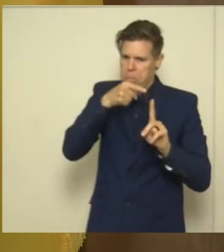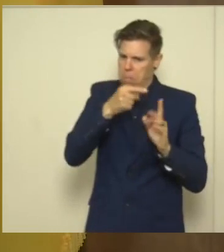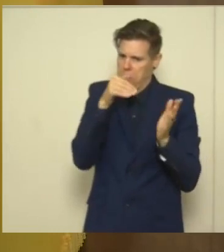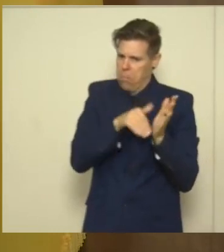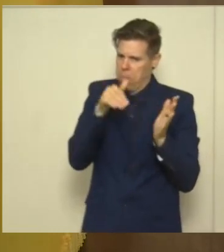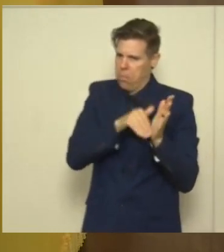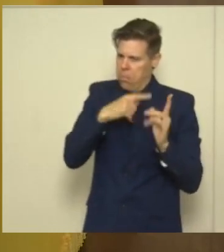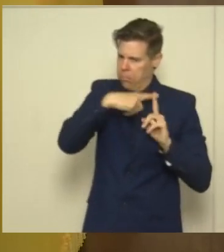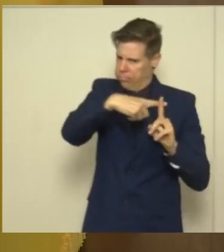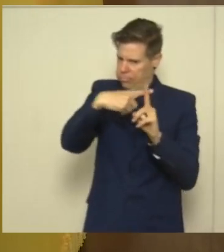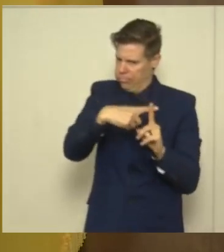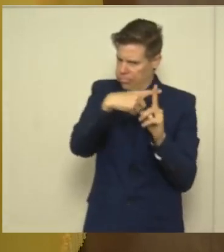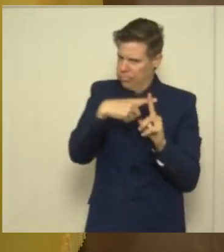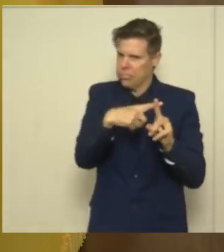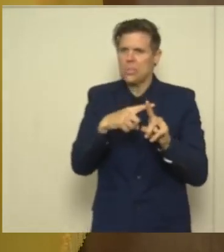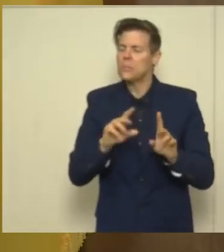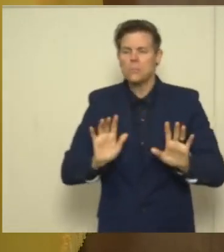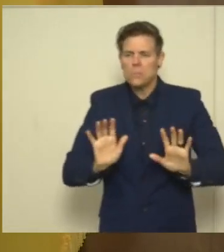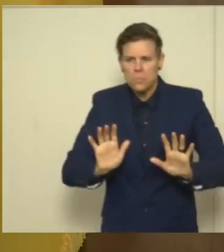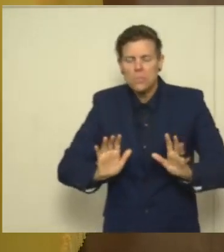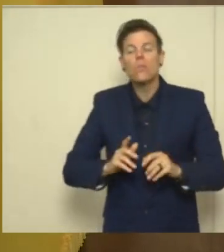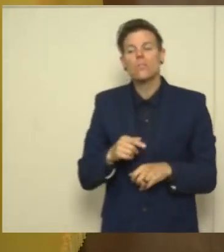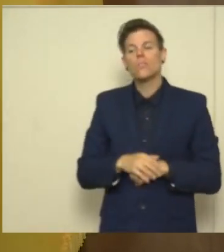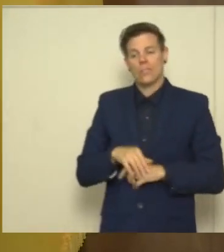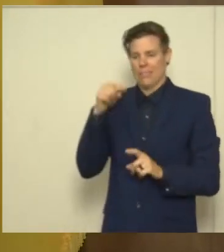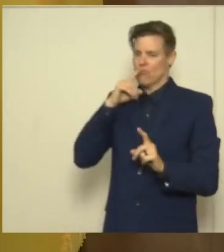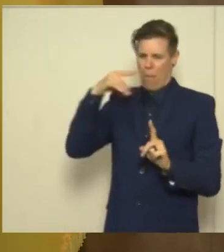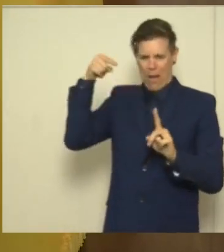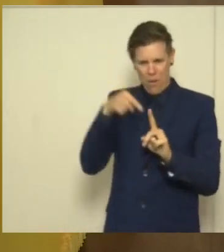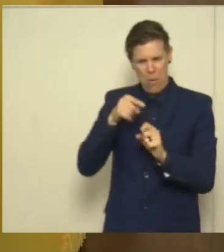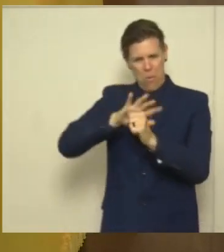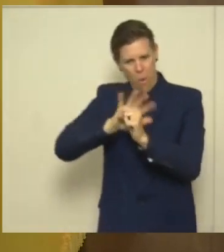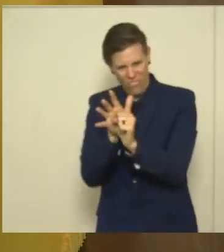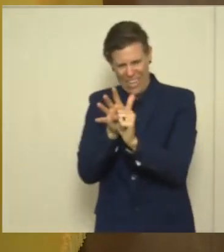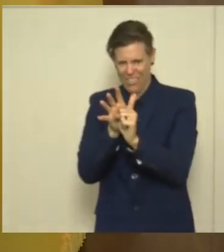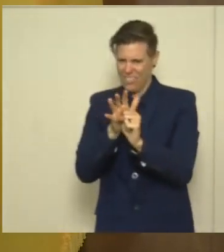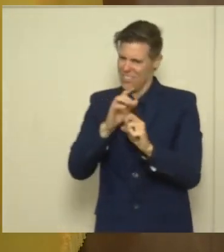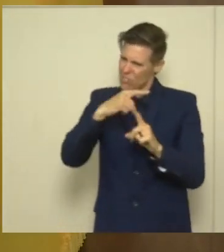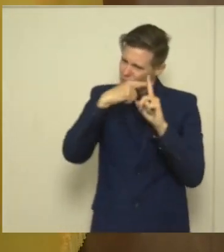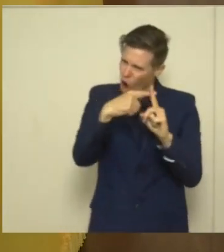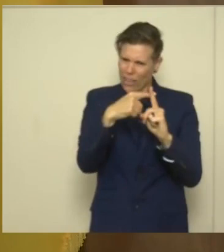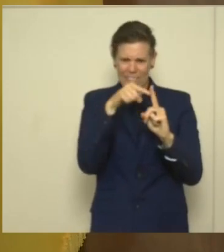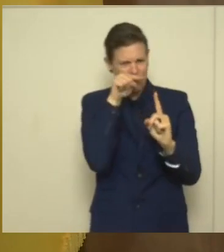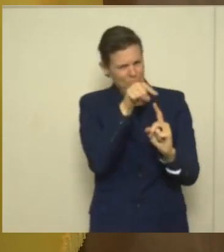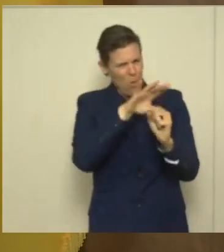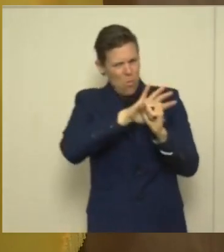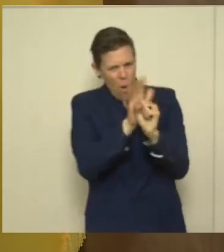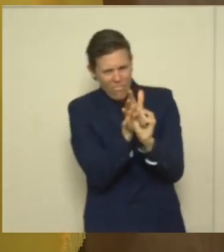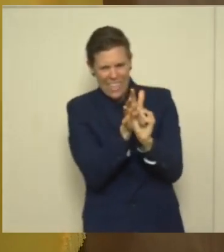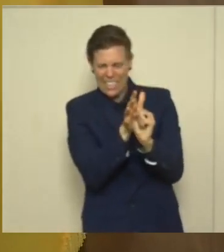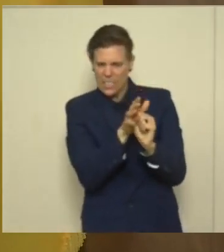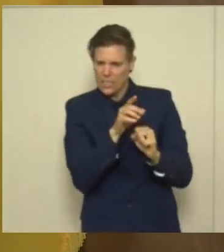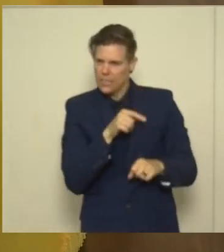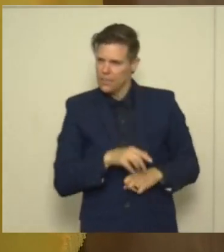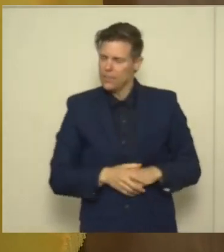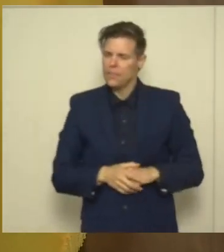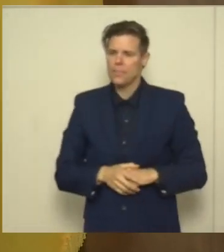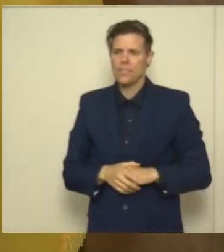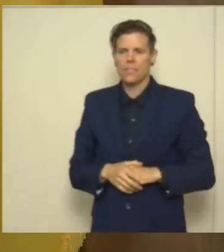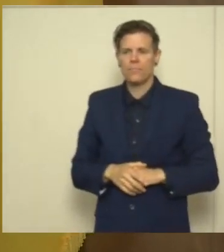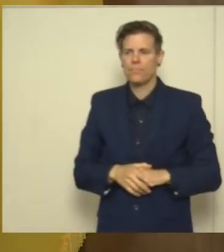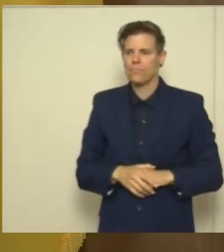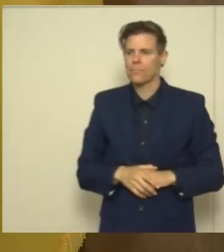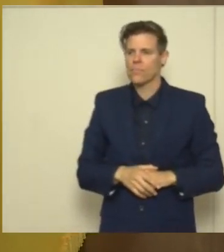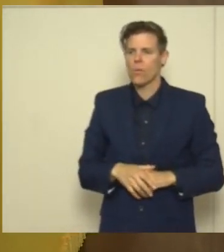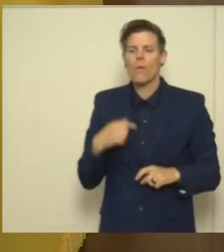anything, COVID is a problem. We can't be fatigued. We never get a rest from